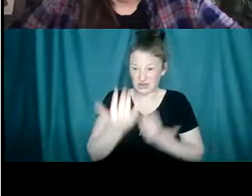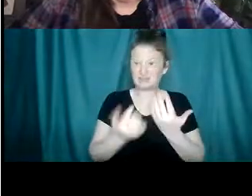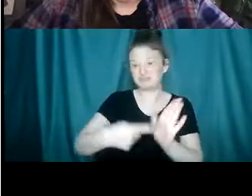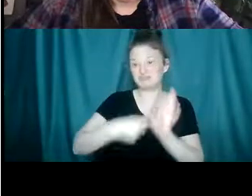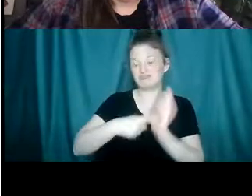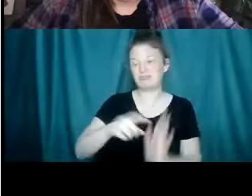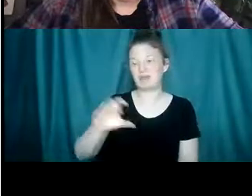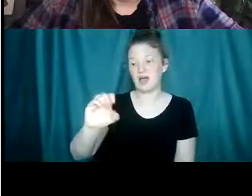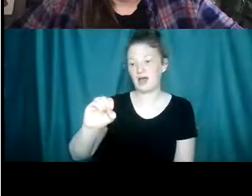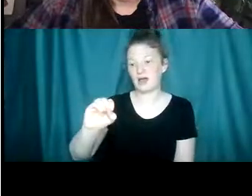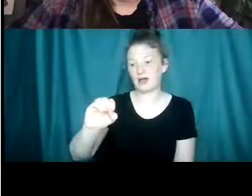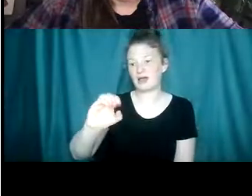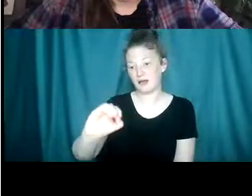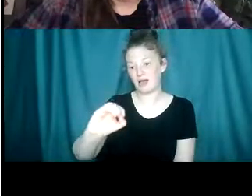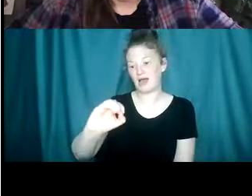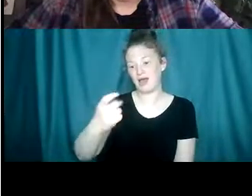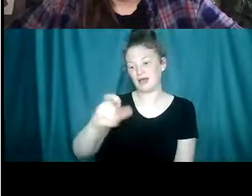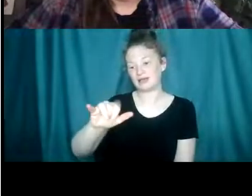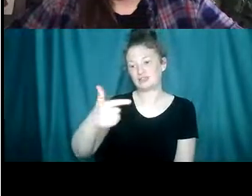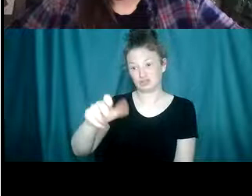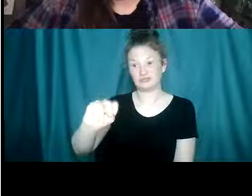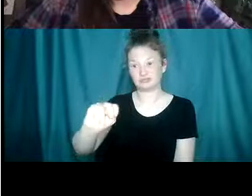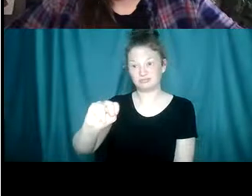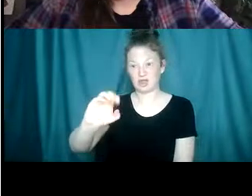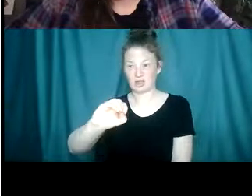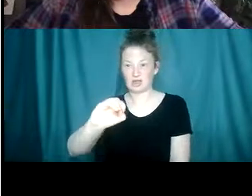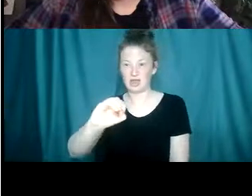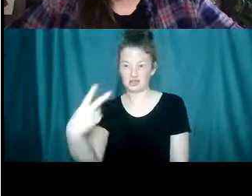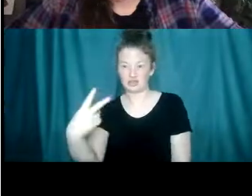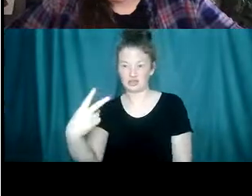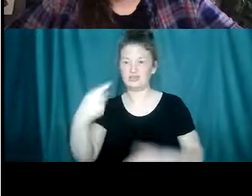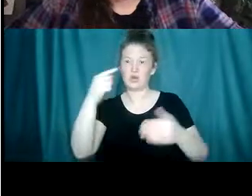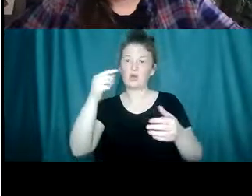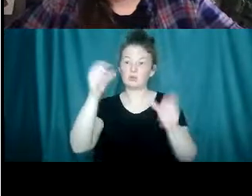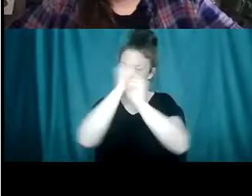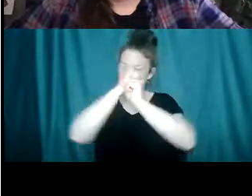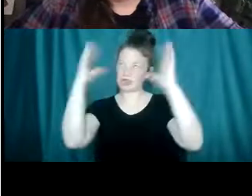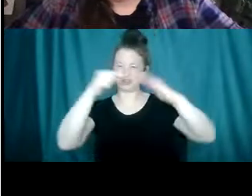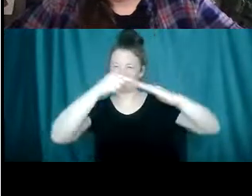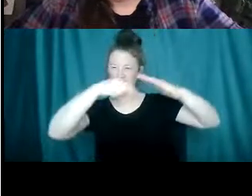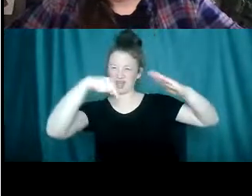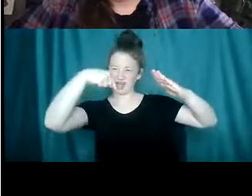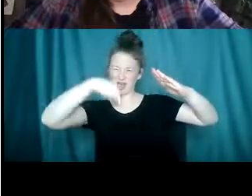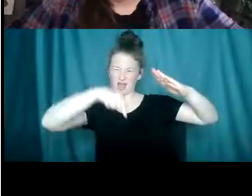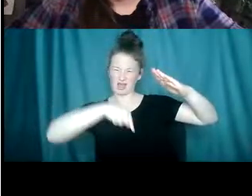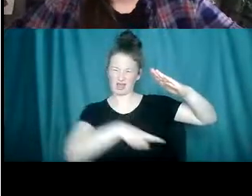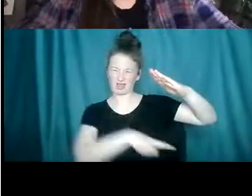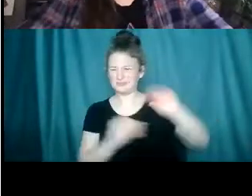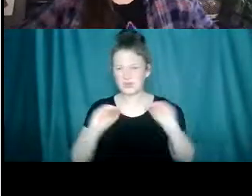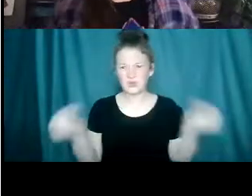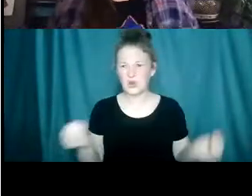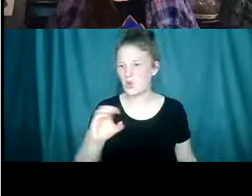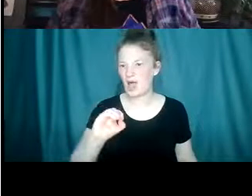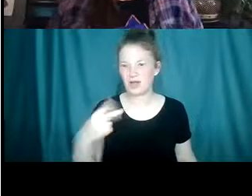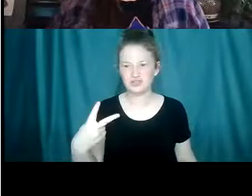And picture 2,000 meters underground, there is no oxygen really in there. And so it is pretty